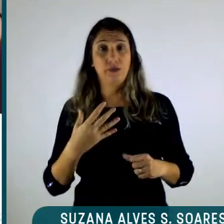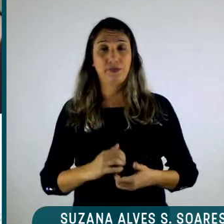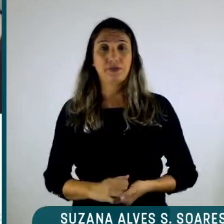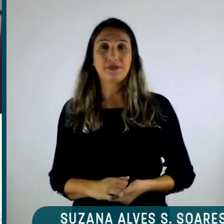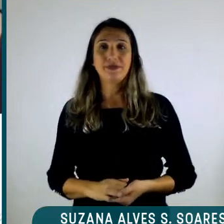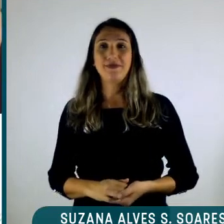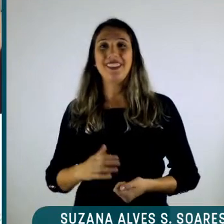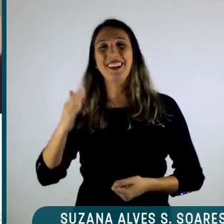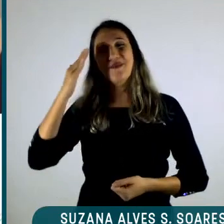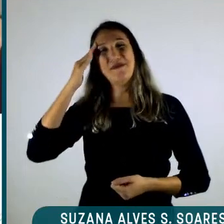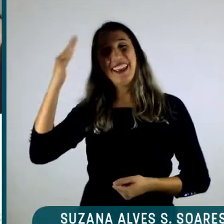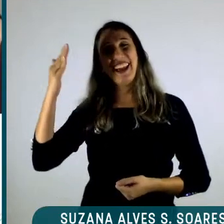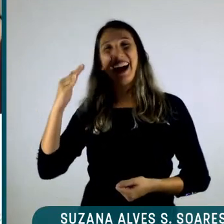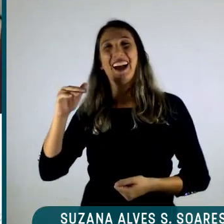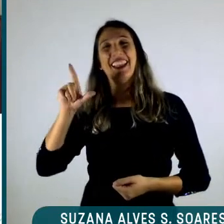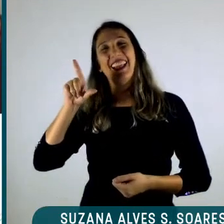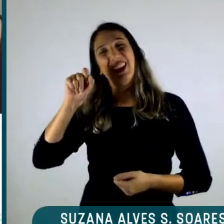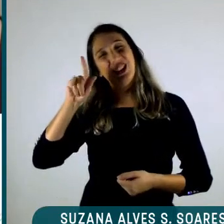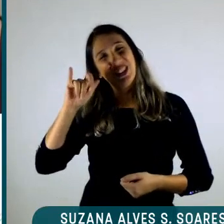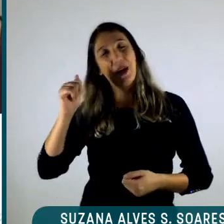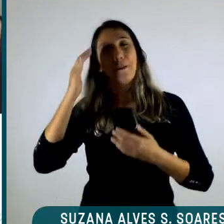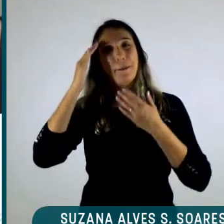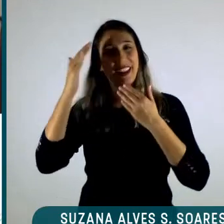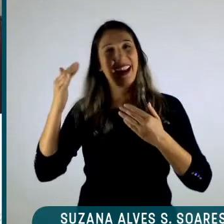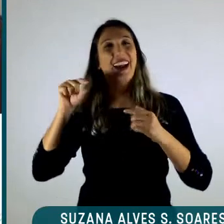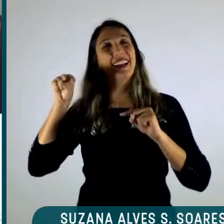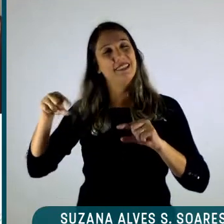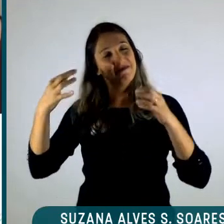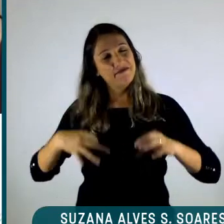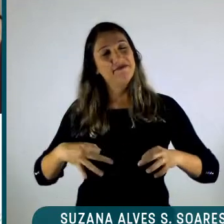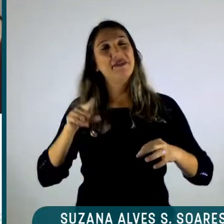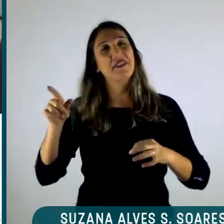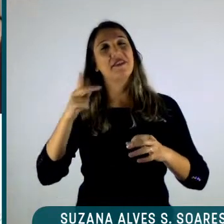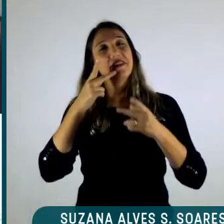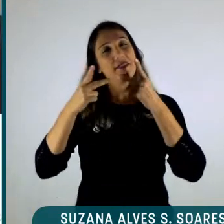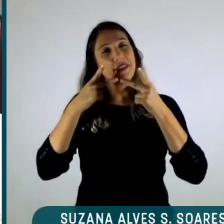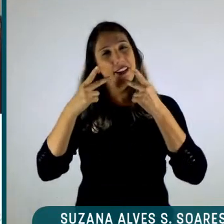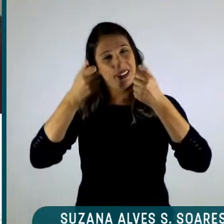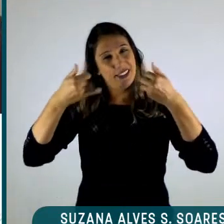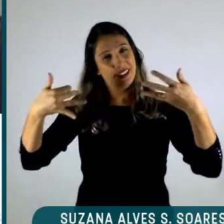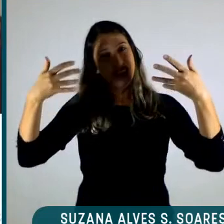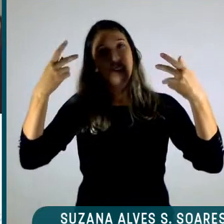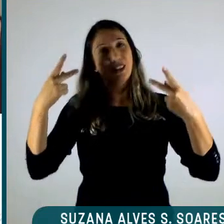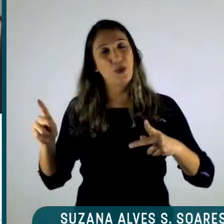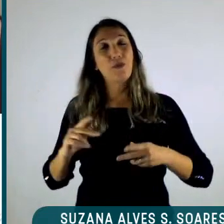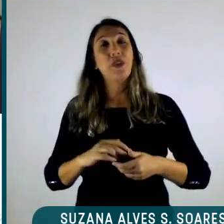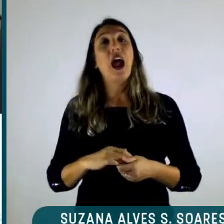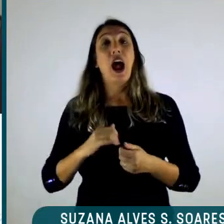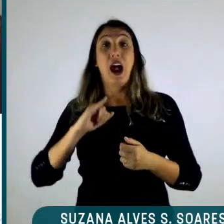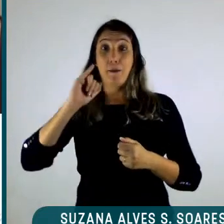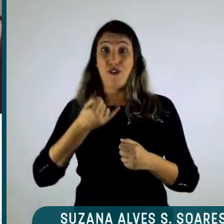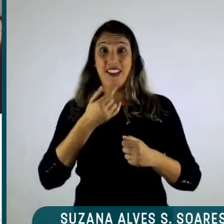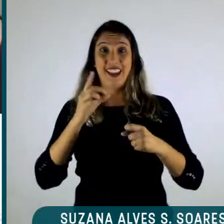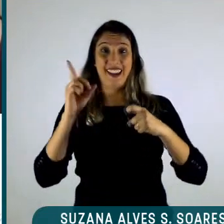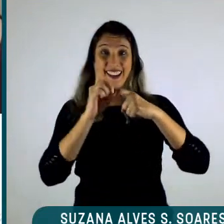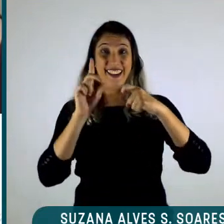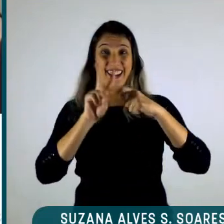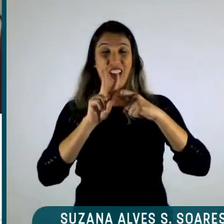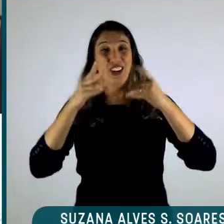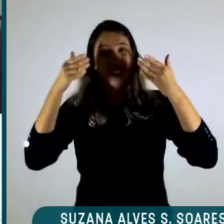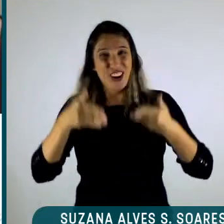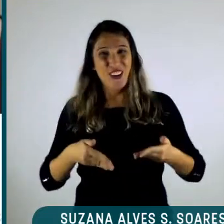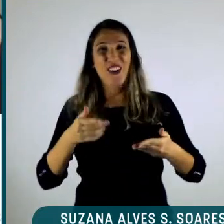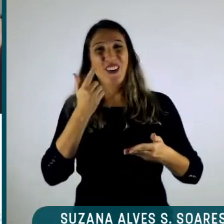this awareness has been raised. Thank you, Ligia. Thank you for your statements. I'll take the